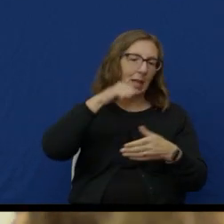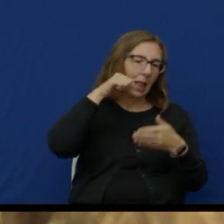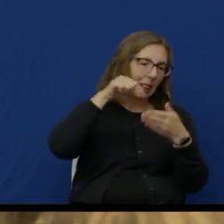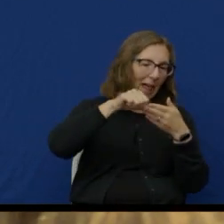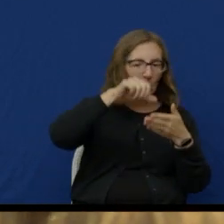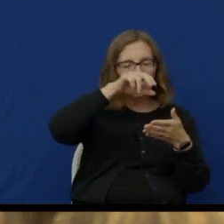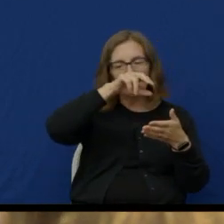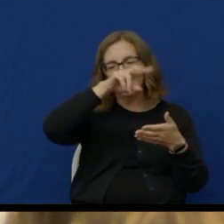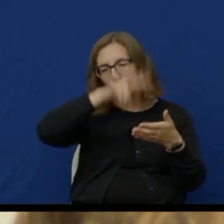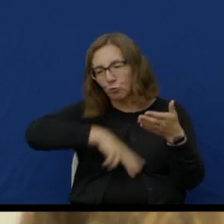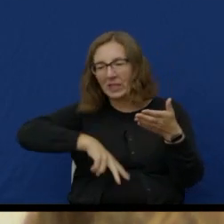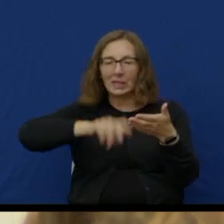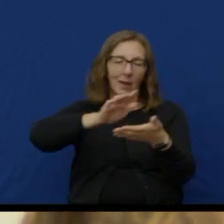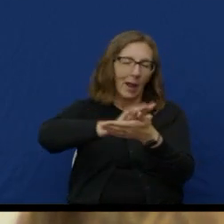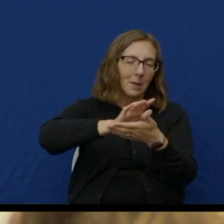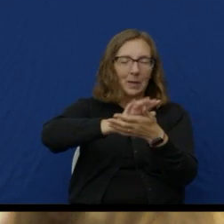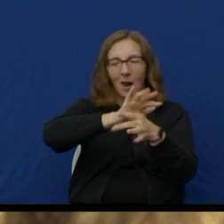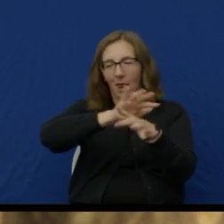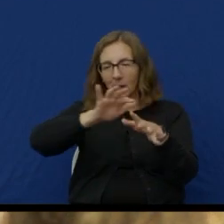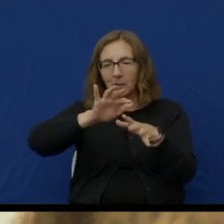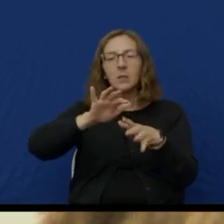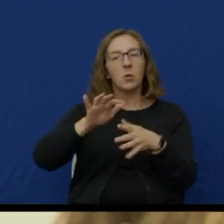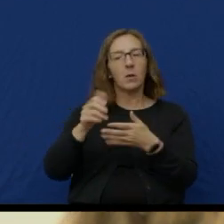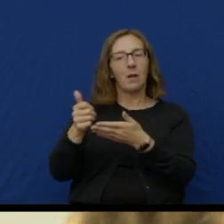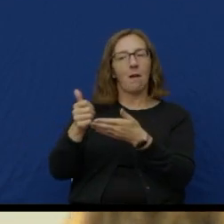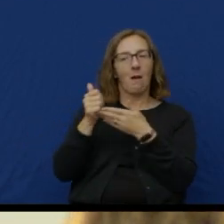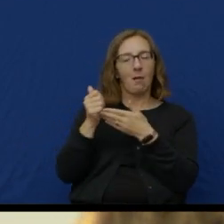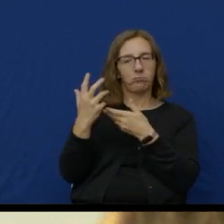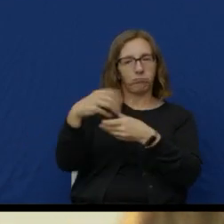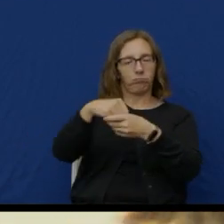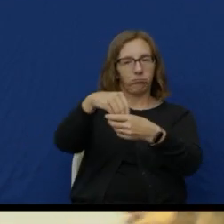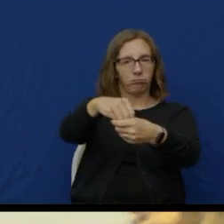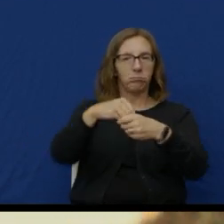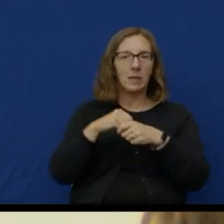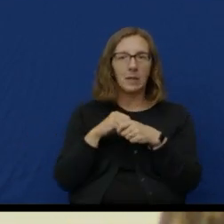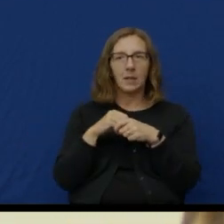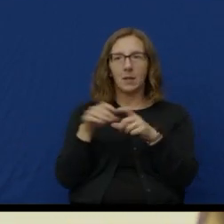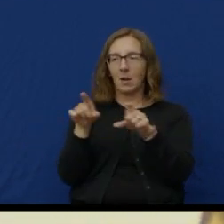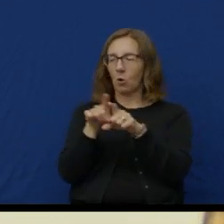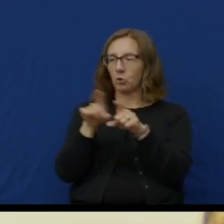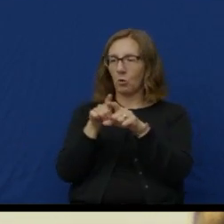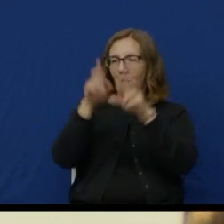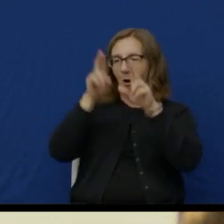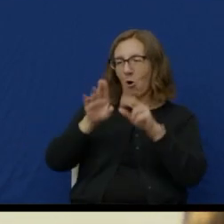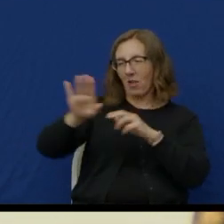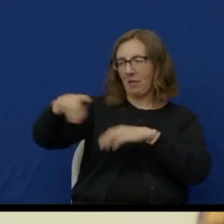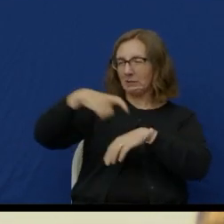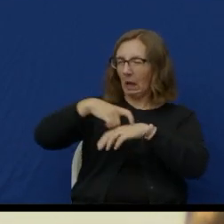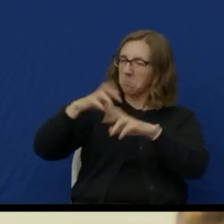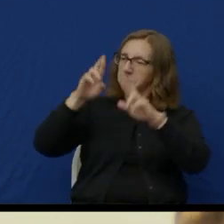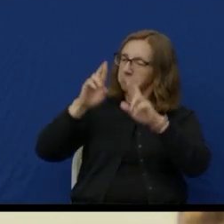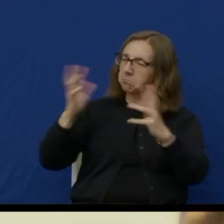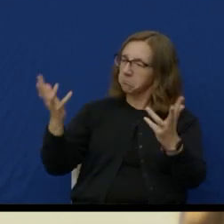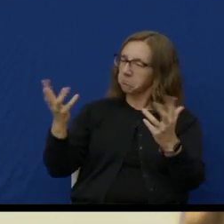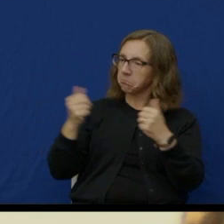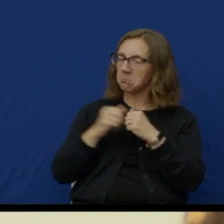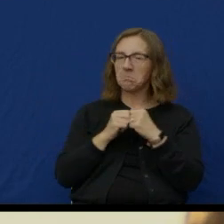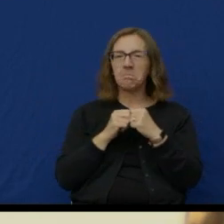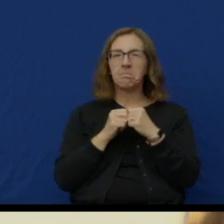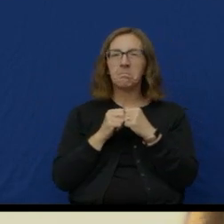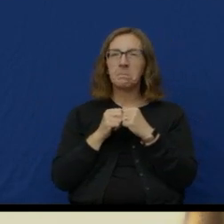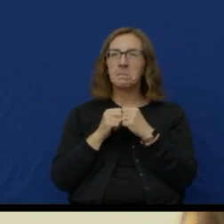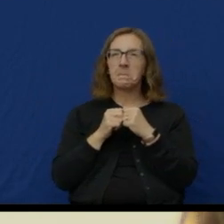So we're gaining some traction in terms of their participation, as well as being able to sort of honor their time along with that